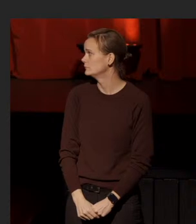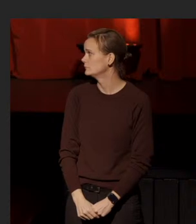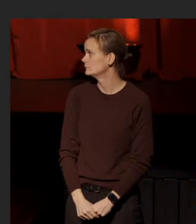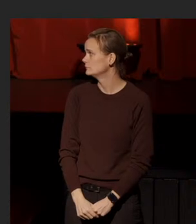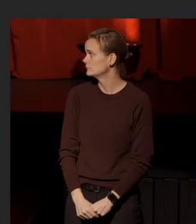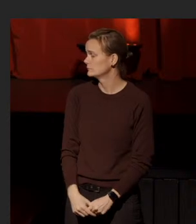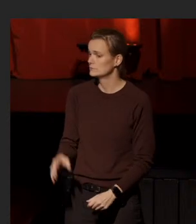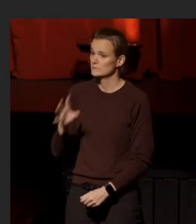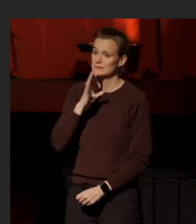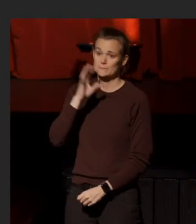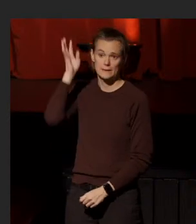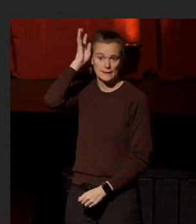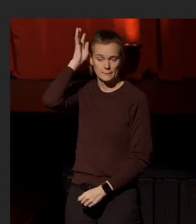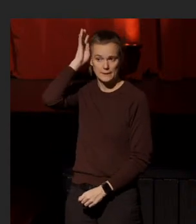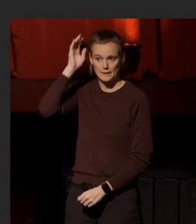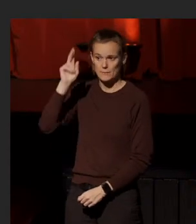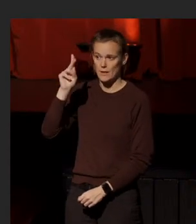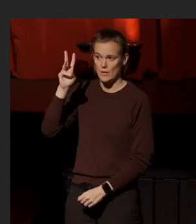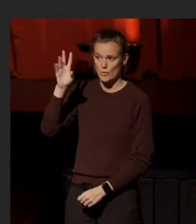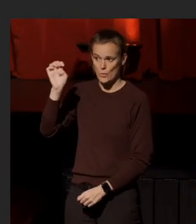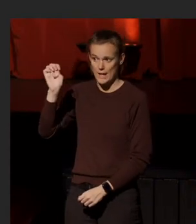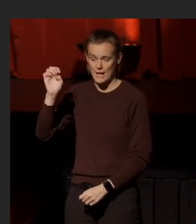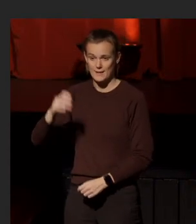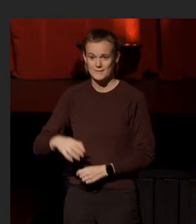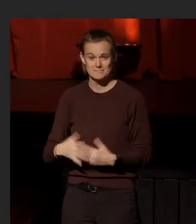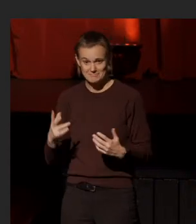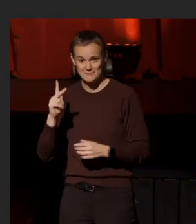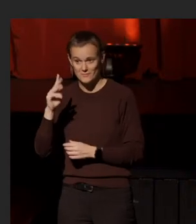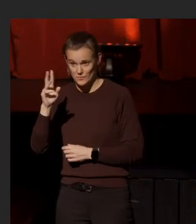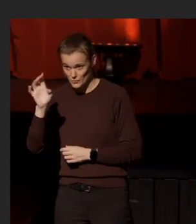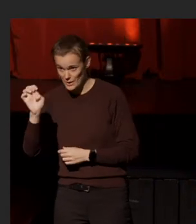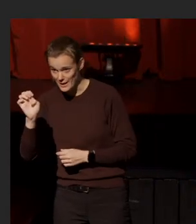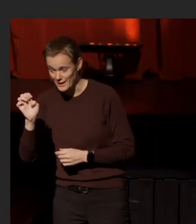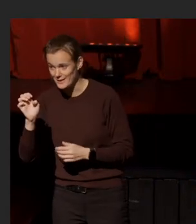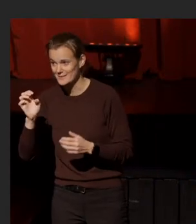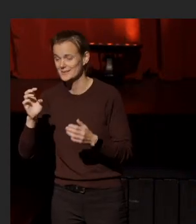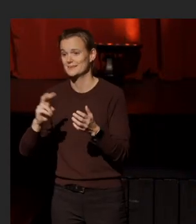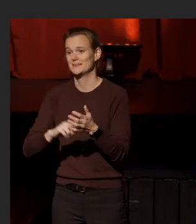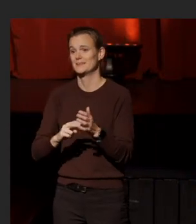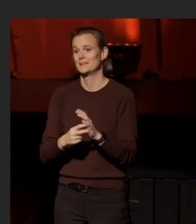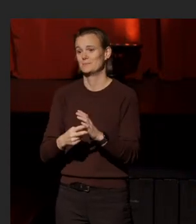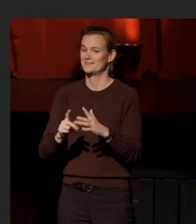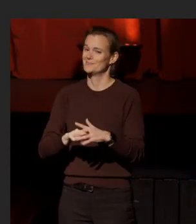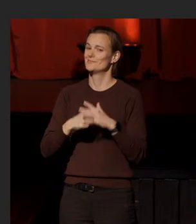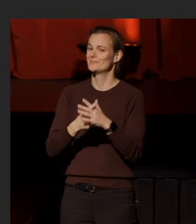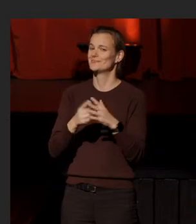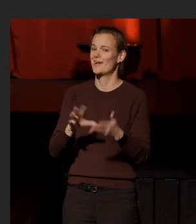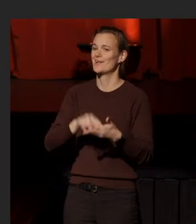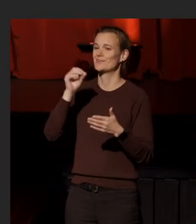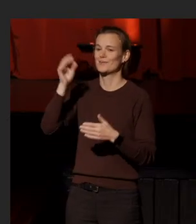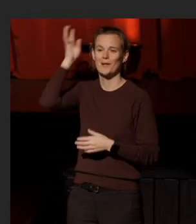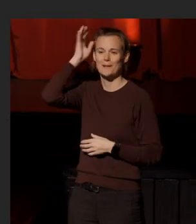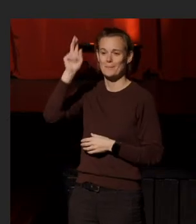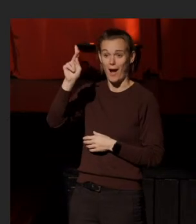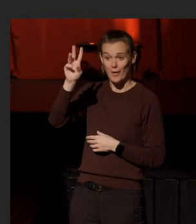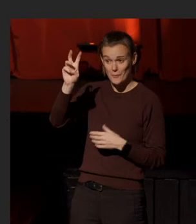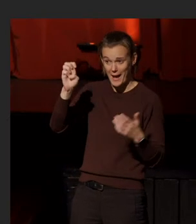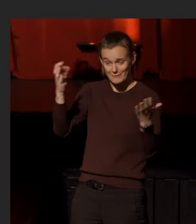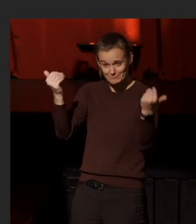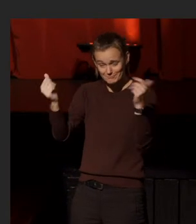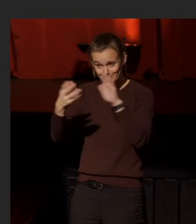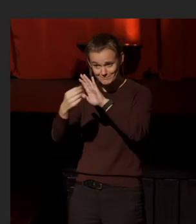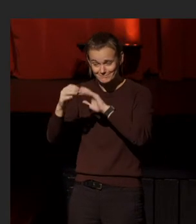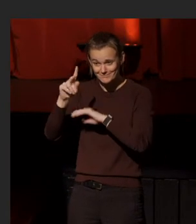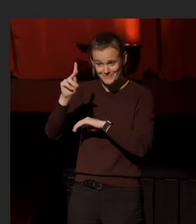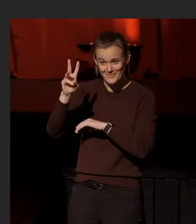Kwe. If you say Kwe, you've started learning our language. Kwe. There you